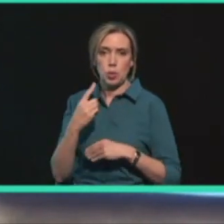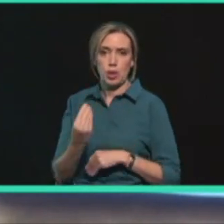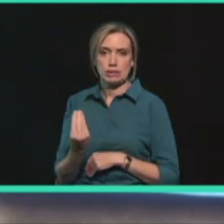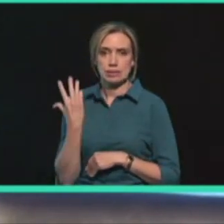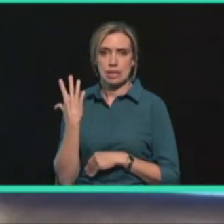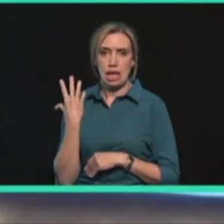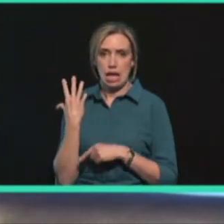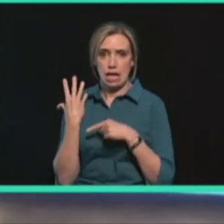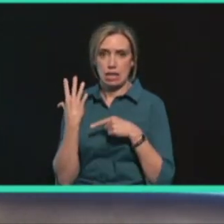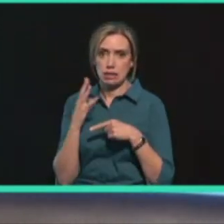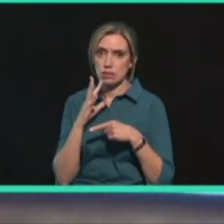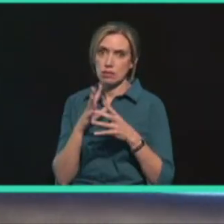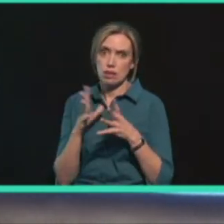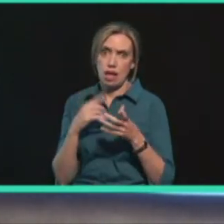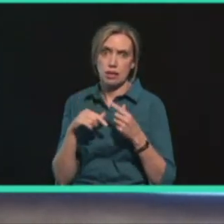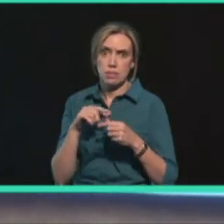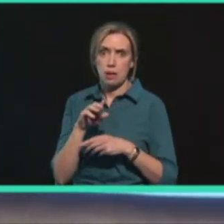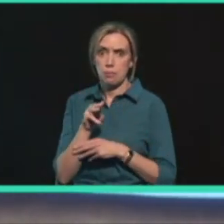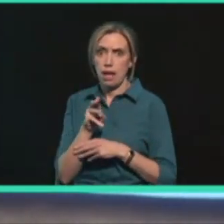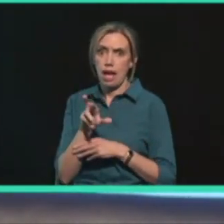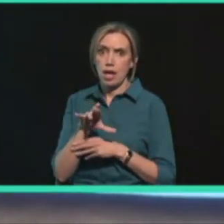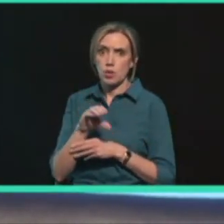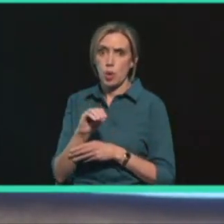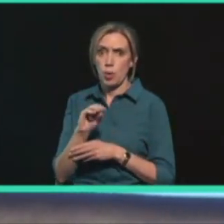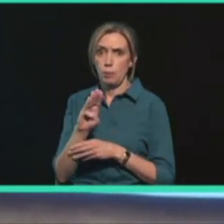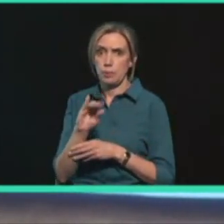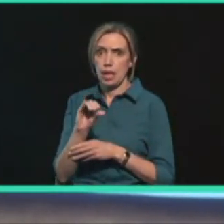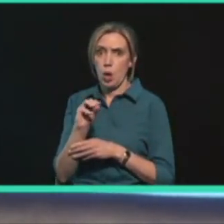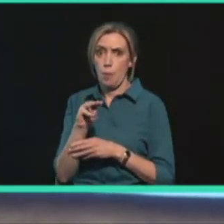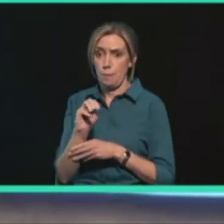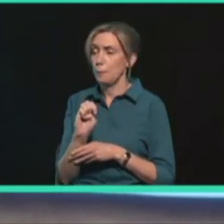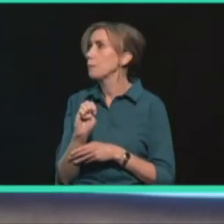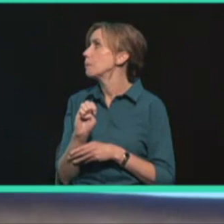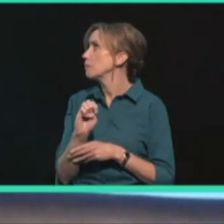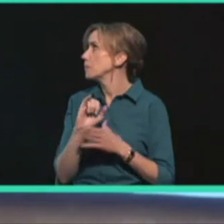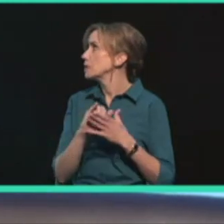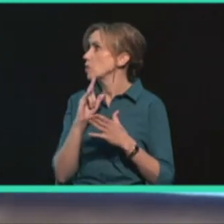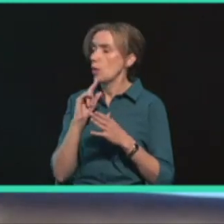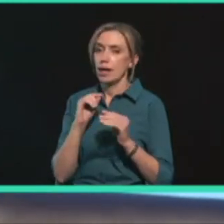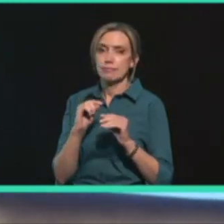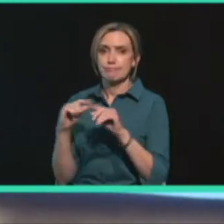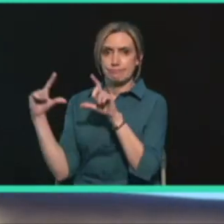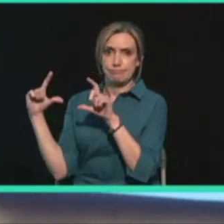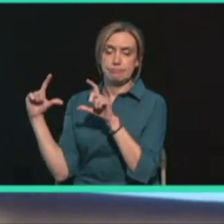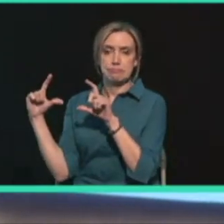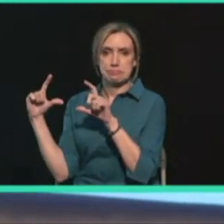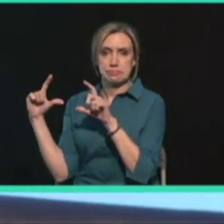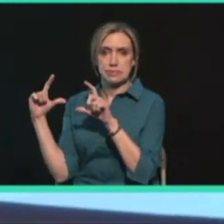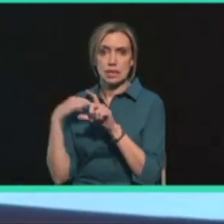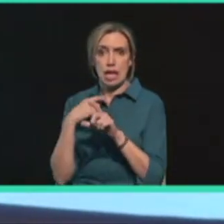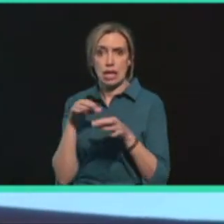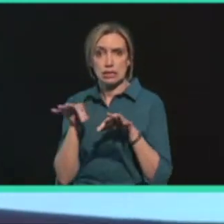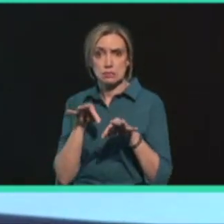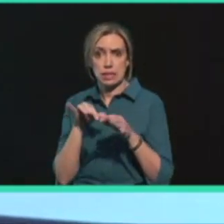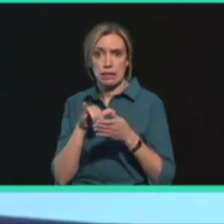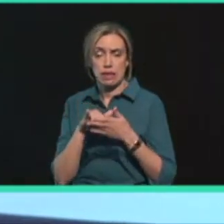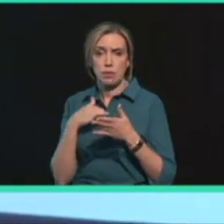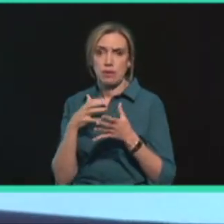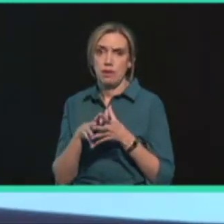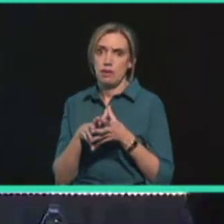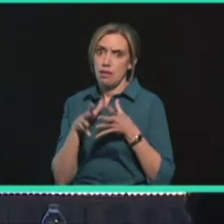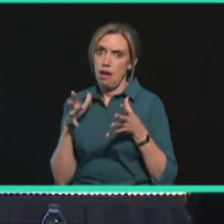So I talked a lot about the microbiome, so that's why I will put it in the middle of this. I told you that we have a lot